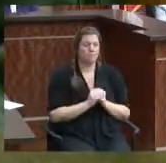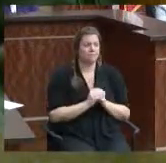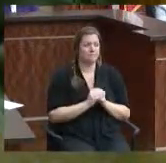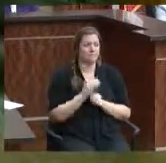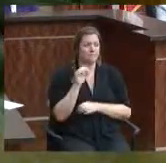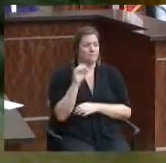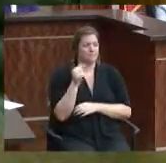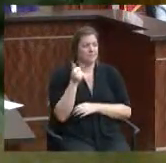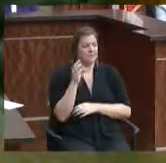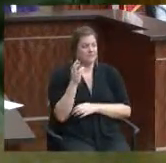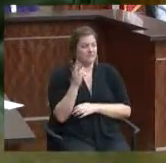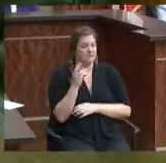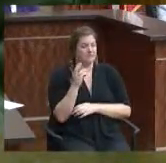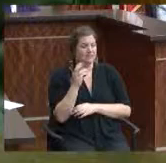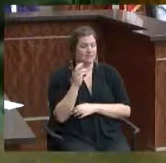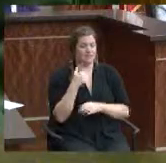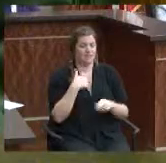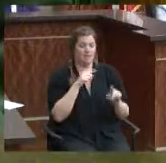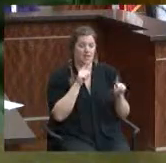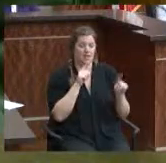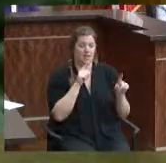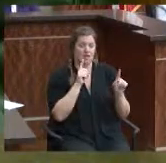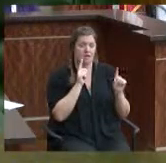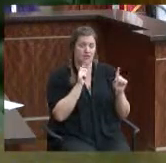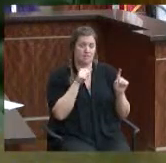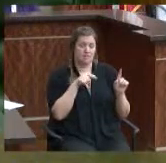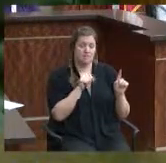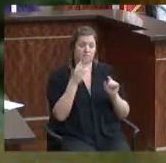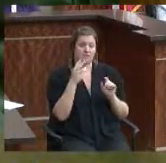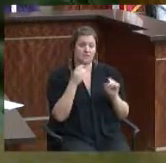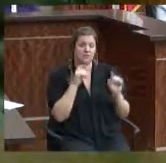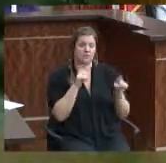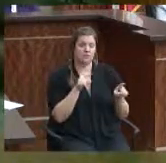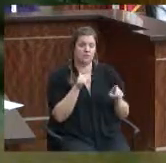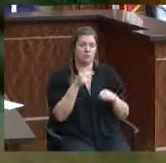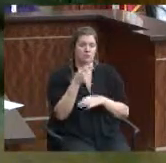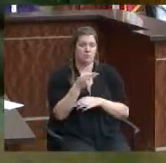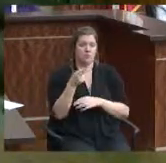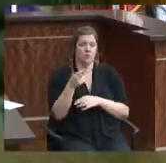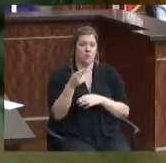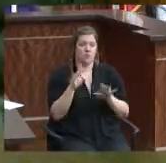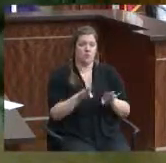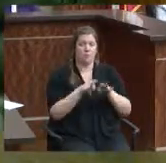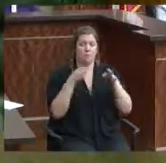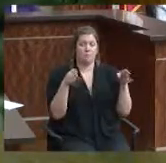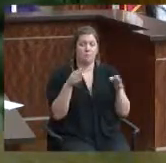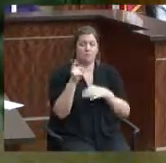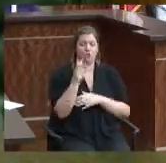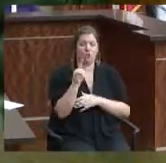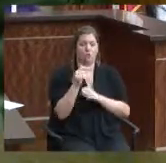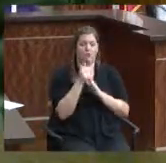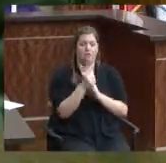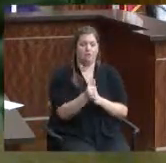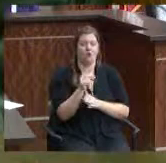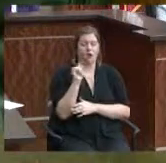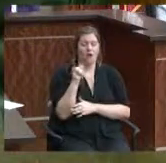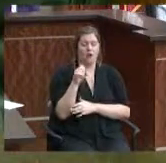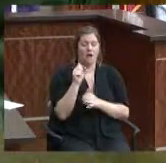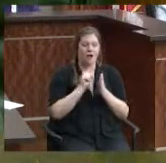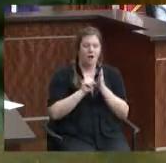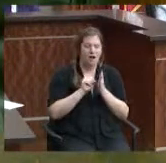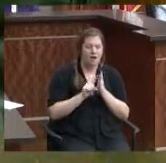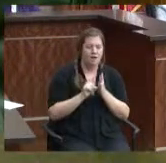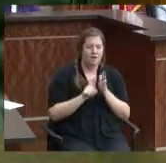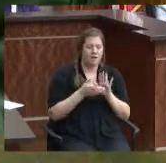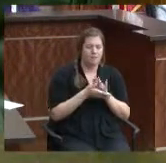September 16th, I attended the Laurel Historical Society Laurel Museum unveiling of the Laurel Leader Archives that they are converting